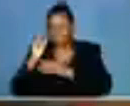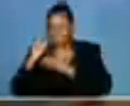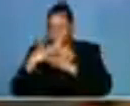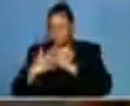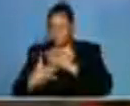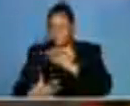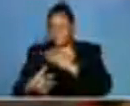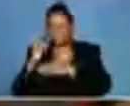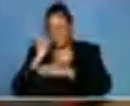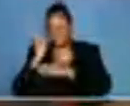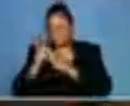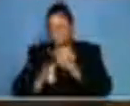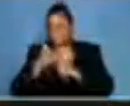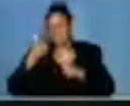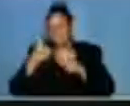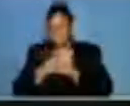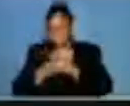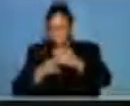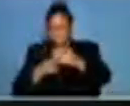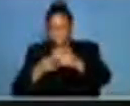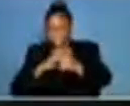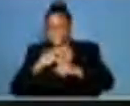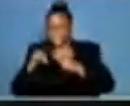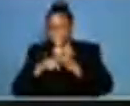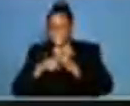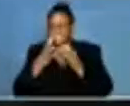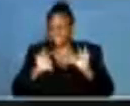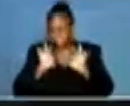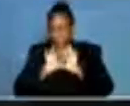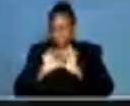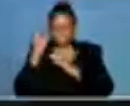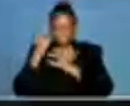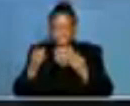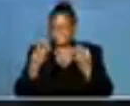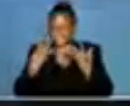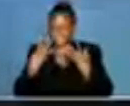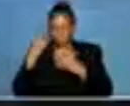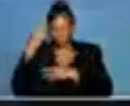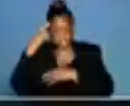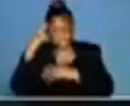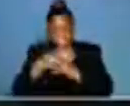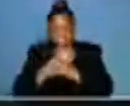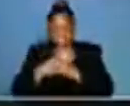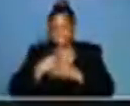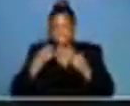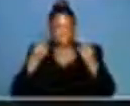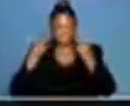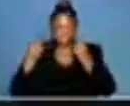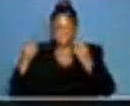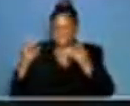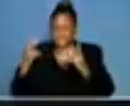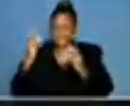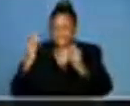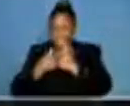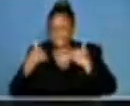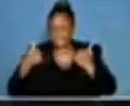often occurs. This National Blood Drive is important for many reasons. We have multiple cases of road traffic